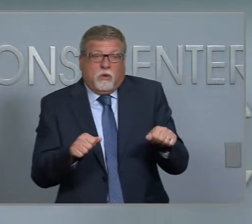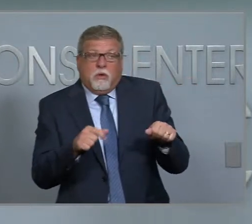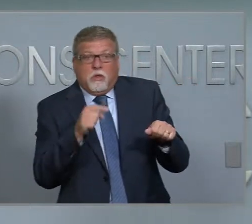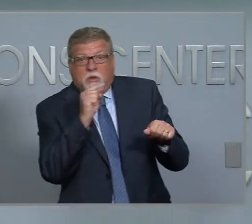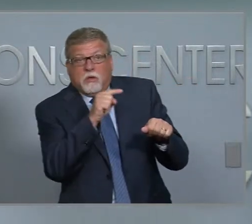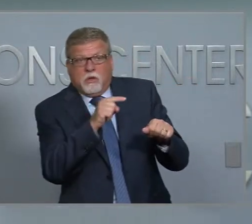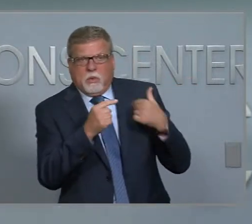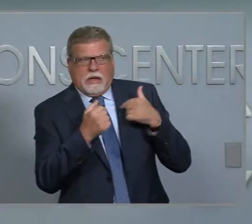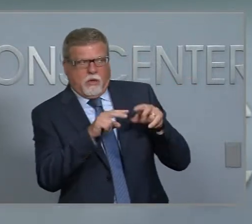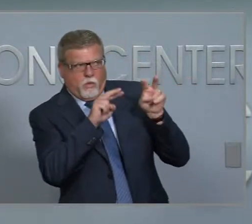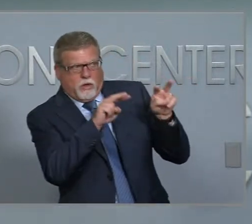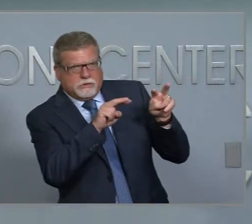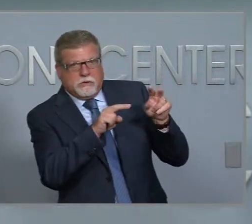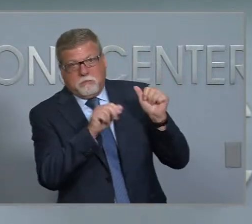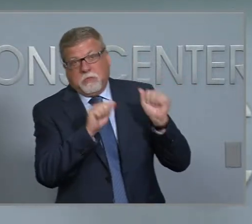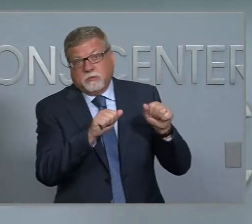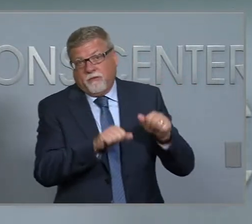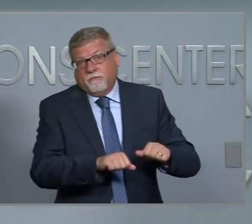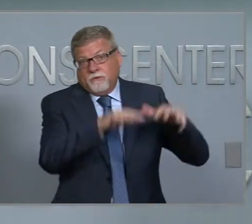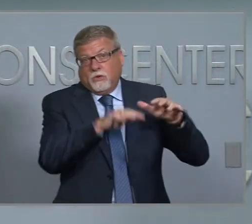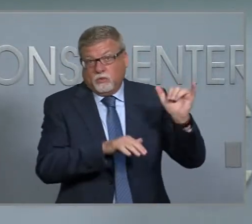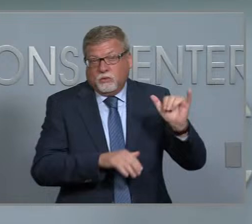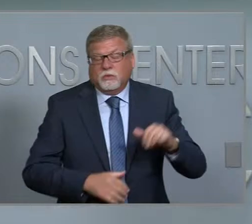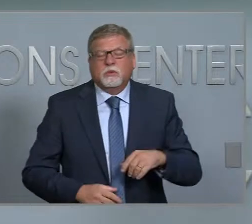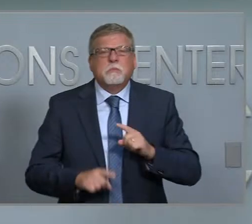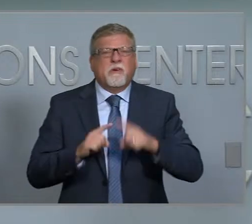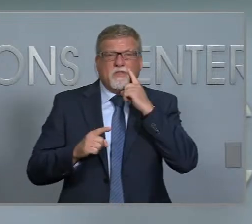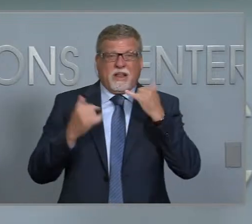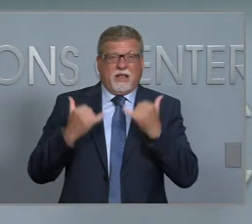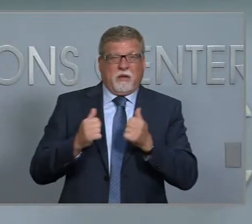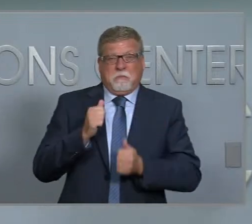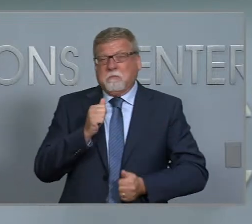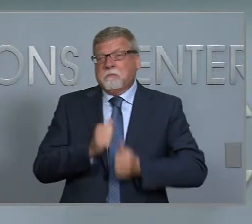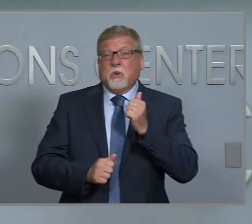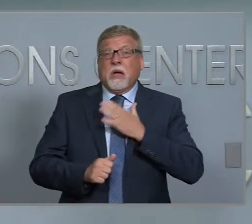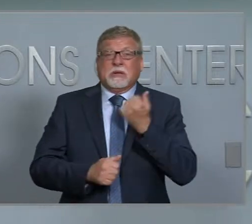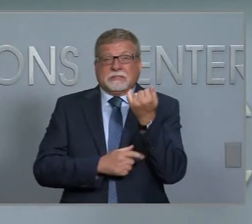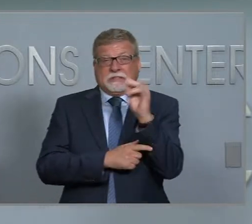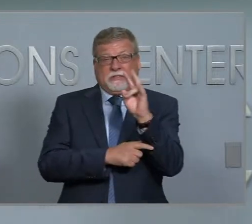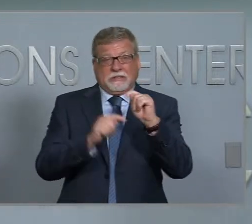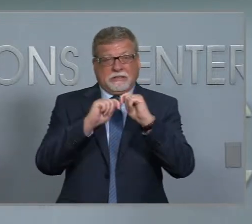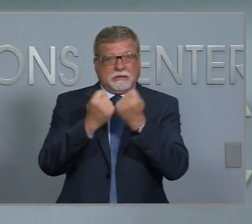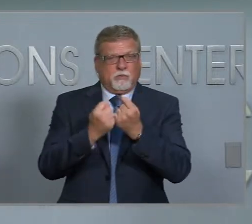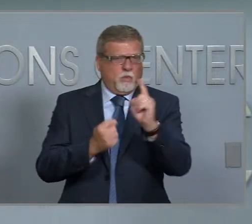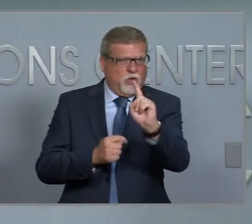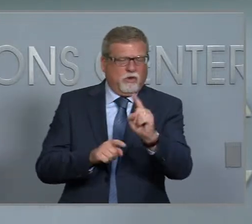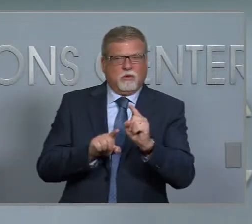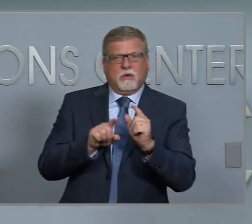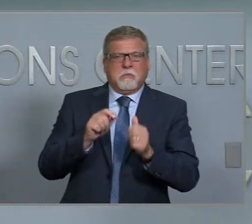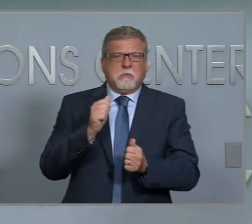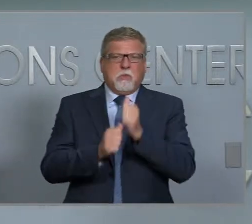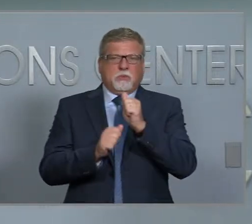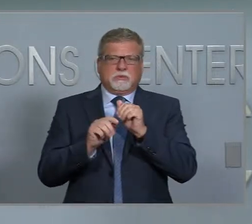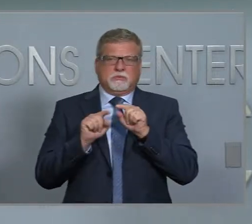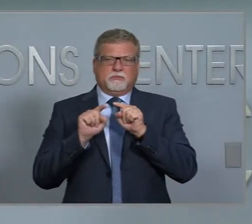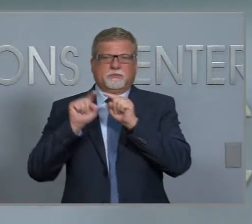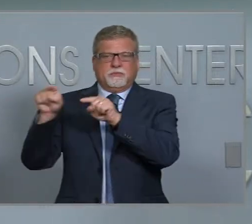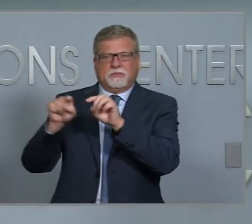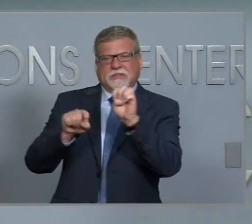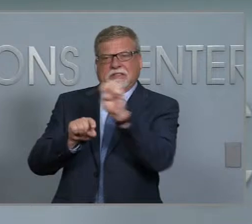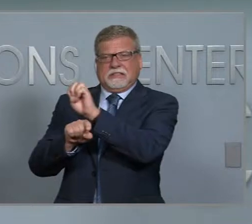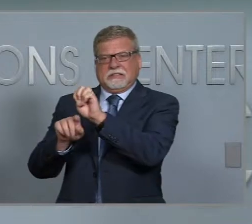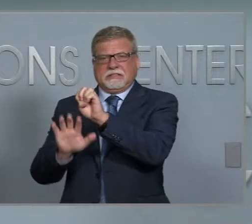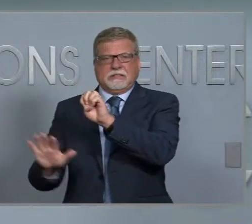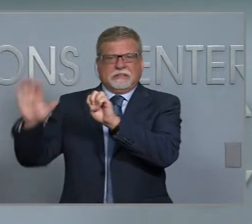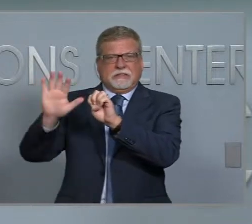at and evaluating some of these flooding threats. Right now, the bulk of those 17 teams are staged either forward in counties or at staging